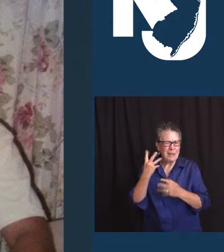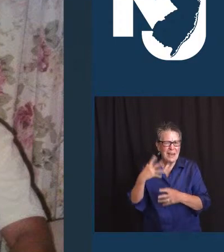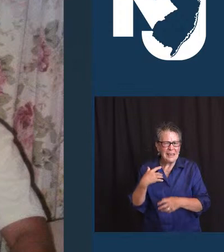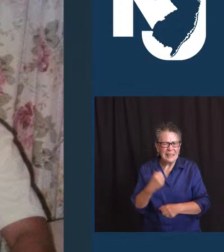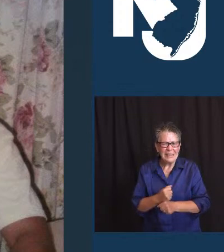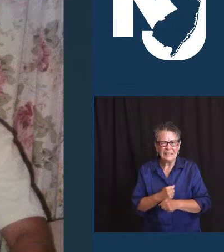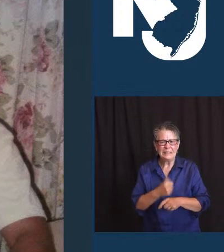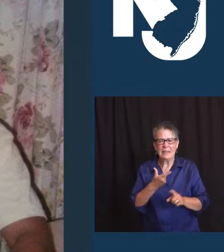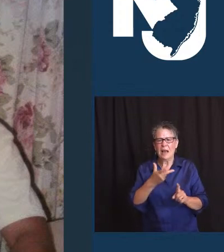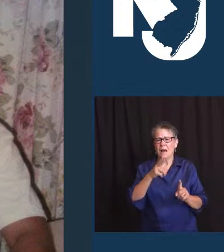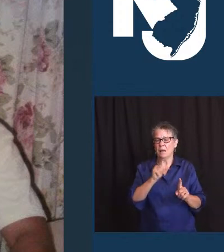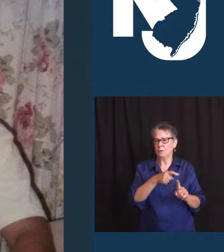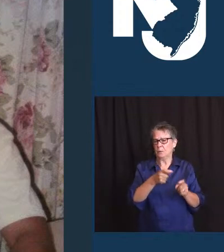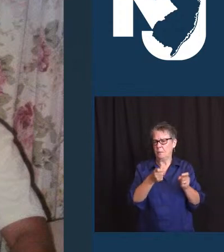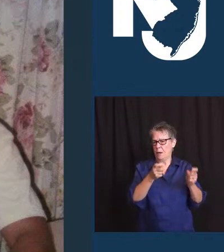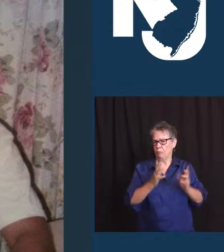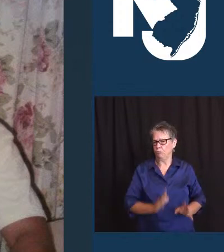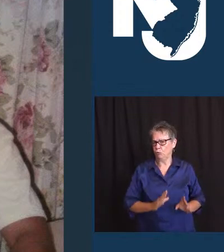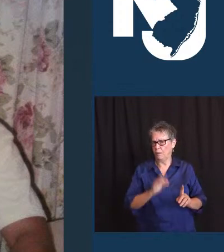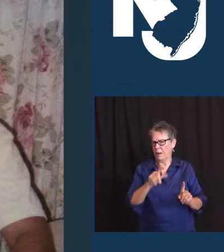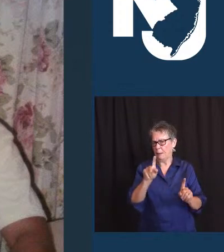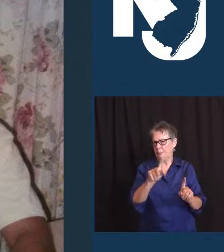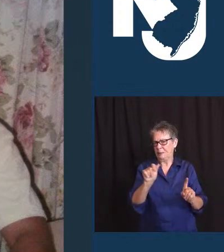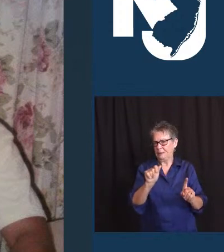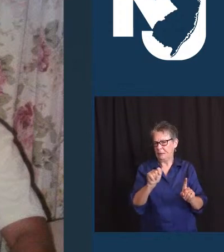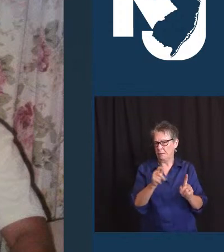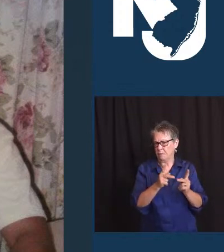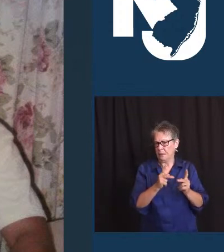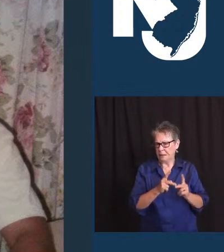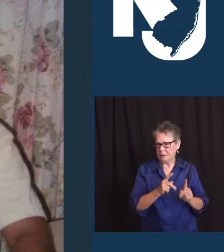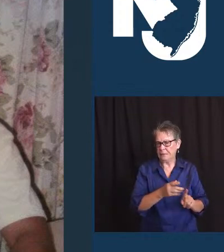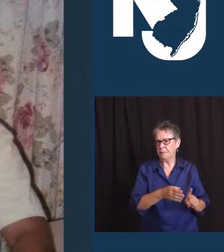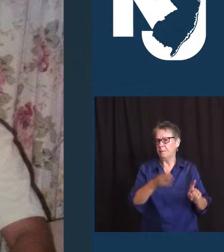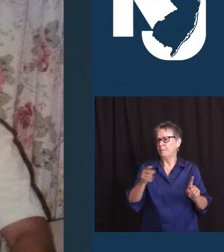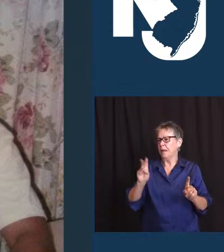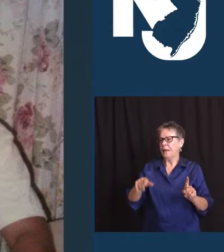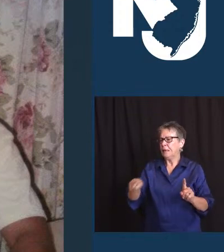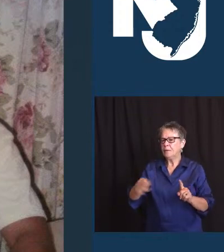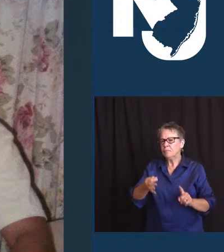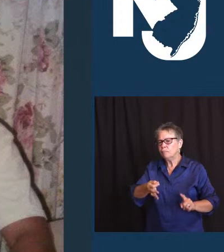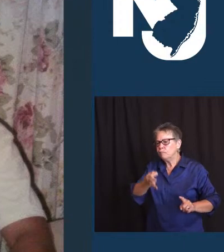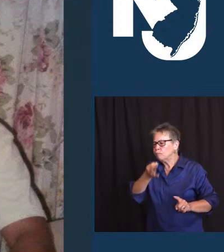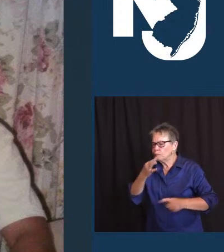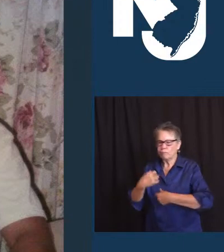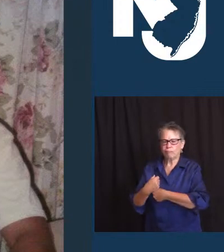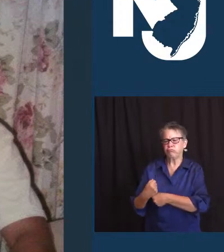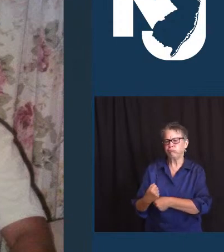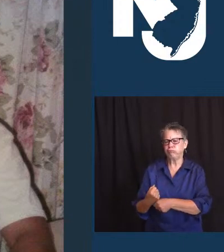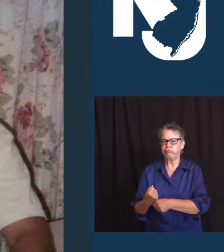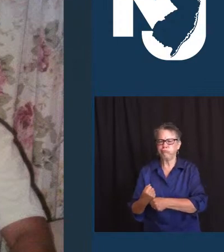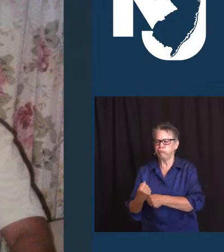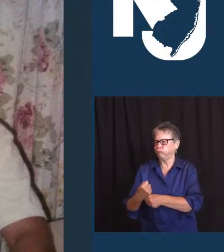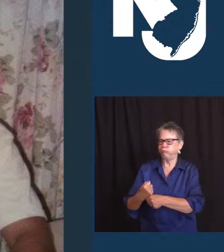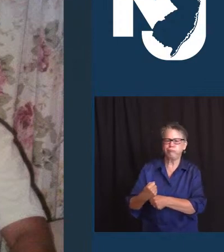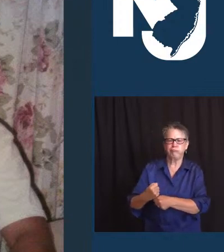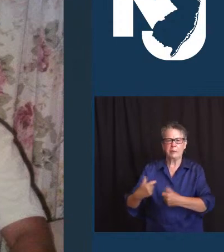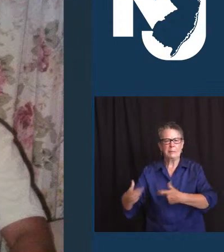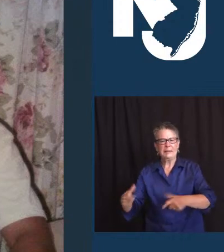Pizza. Manny, the beloved Maine pie guy, had dedicated roughly 25 years to the